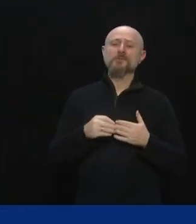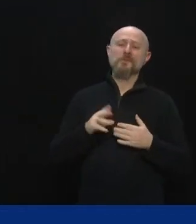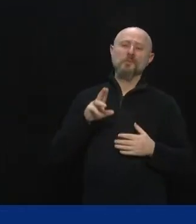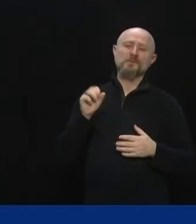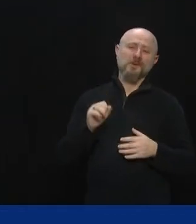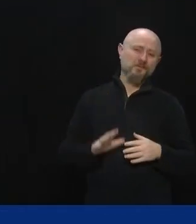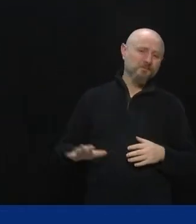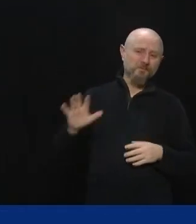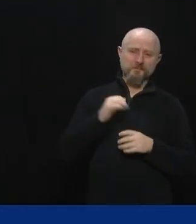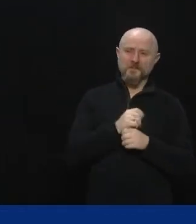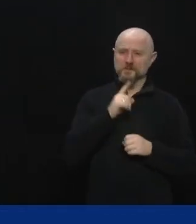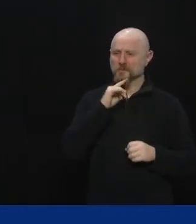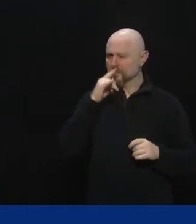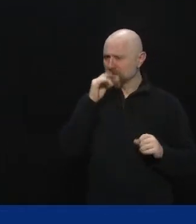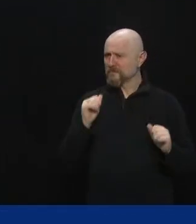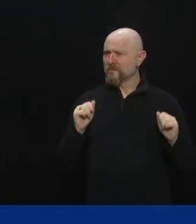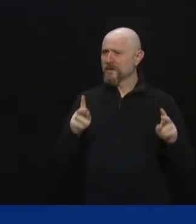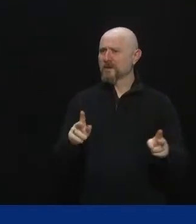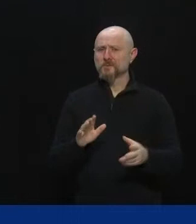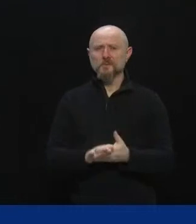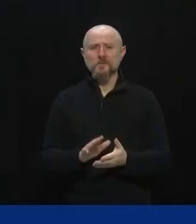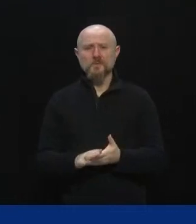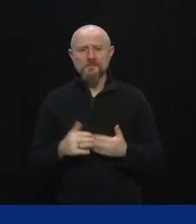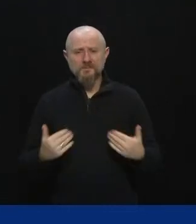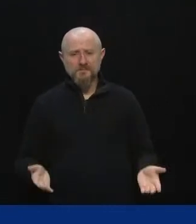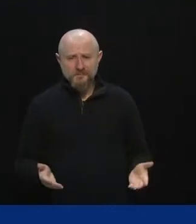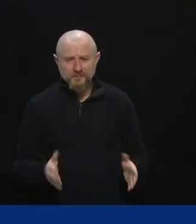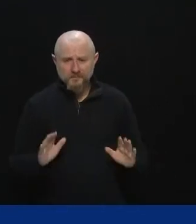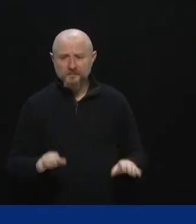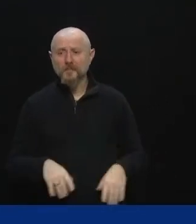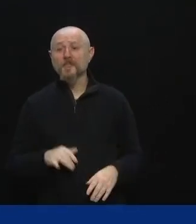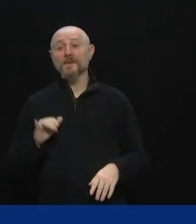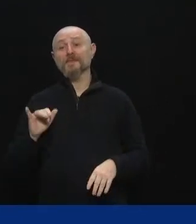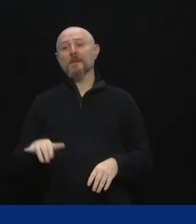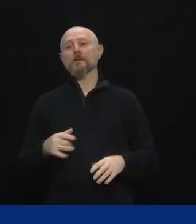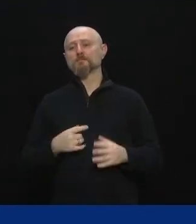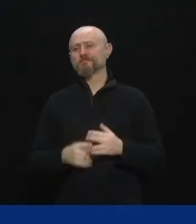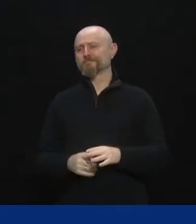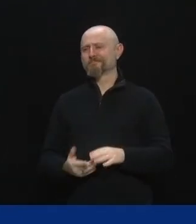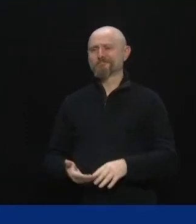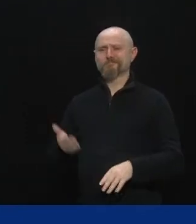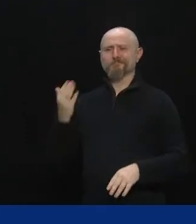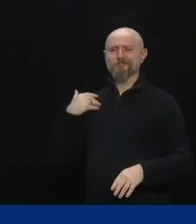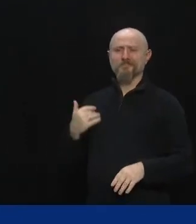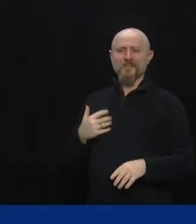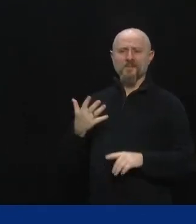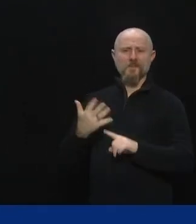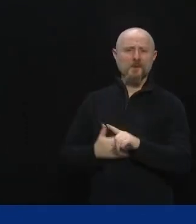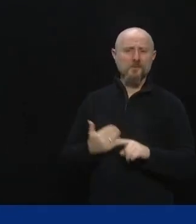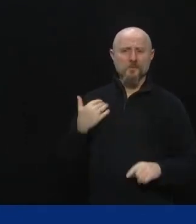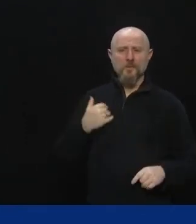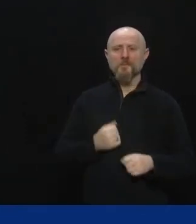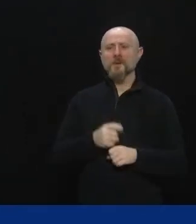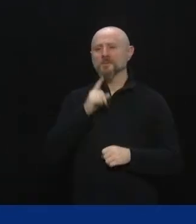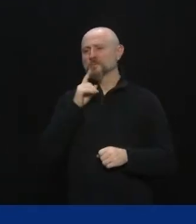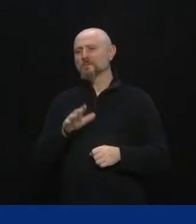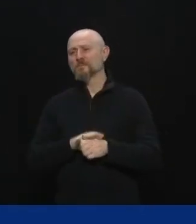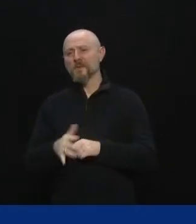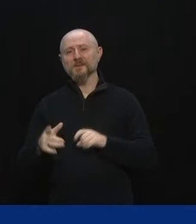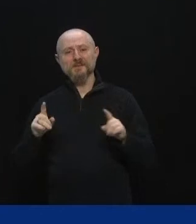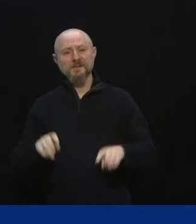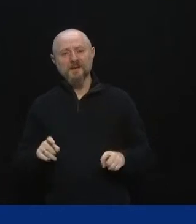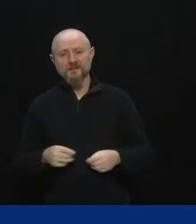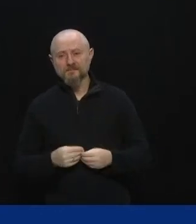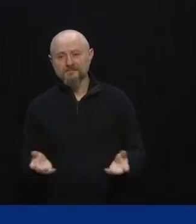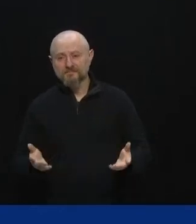get back to school. This started weeks ago with our efforts to make sure that they had sufficient tests. We did something that was